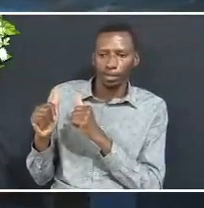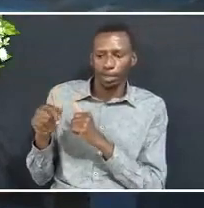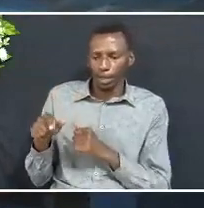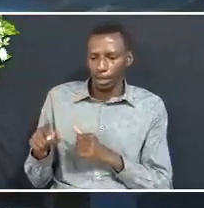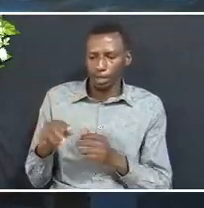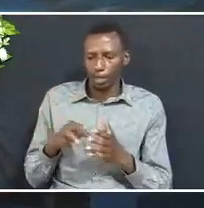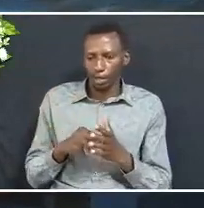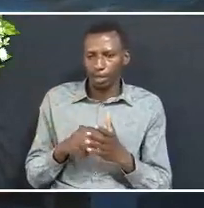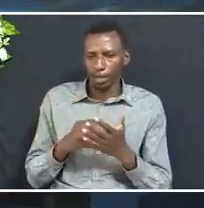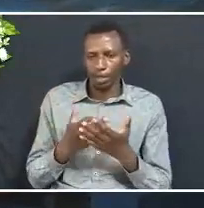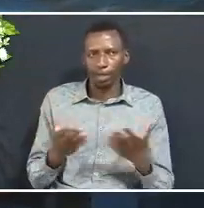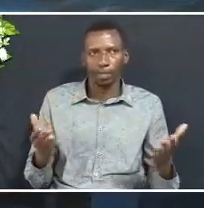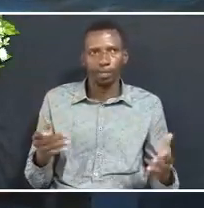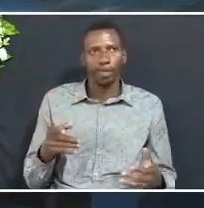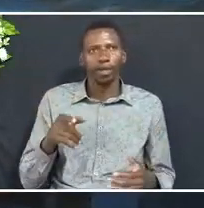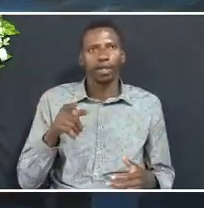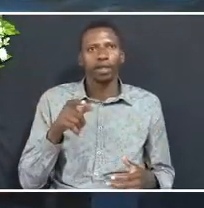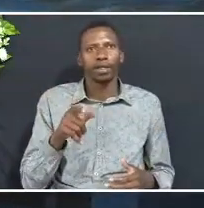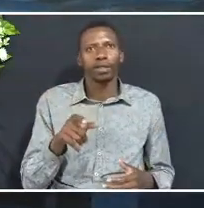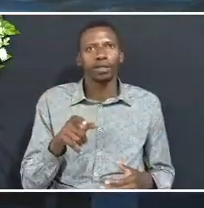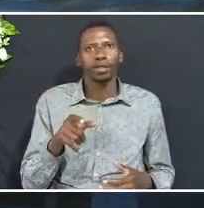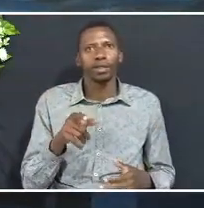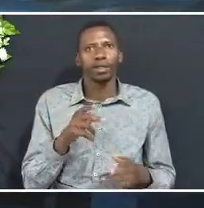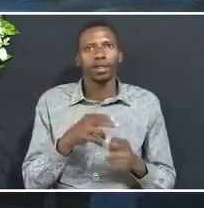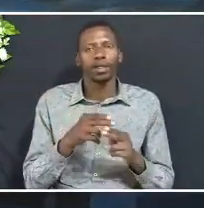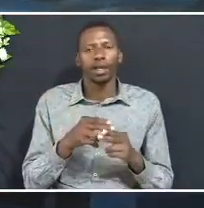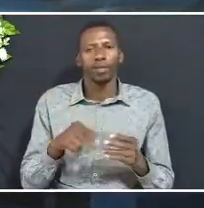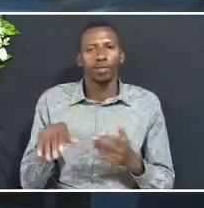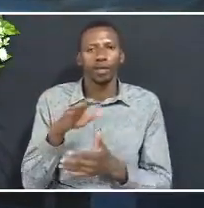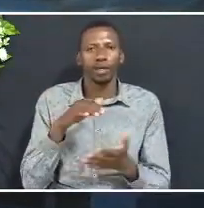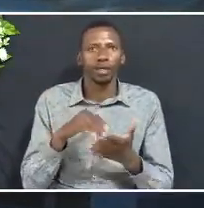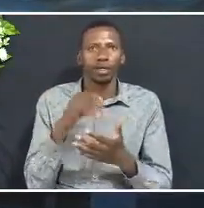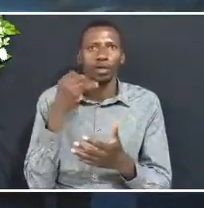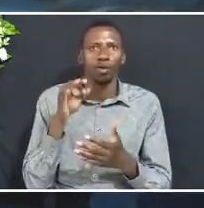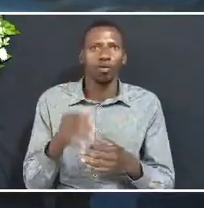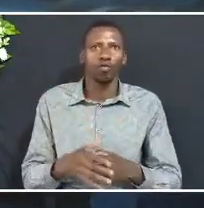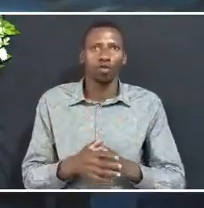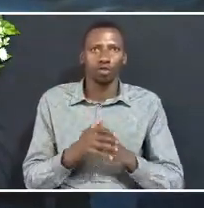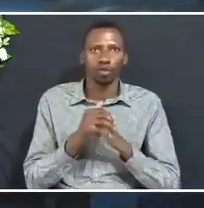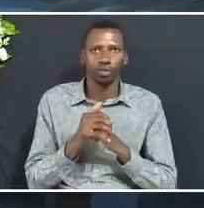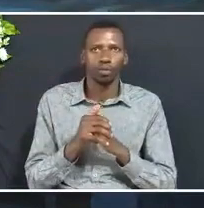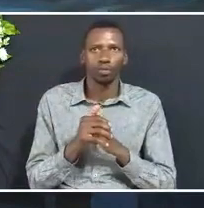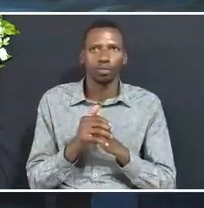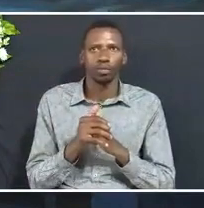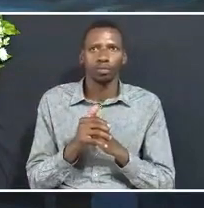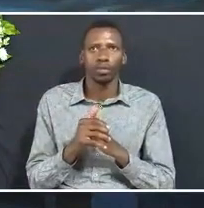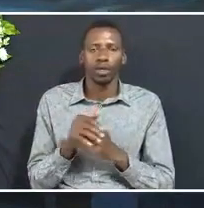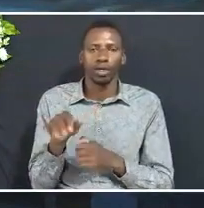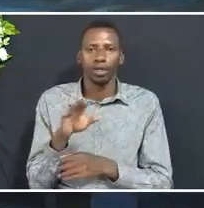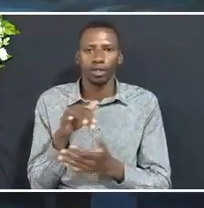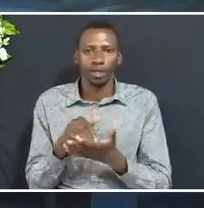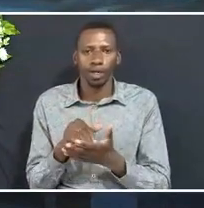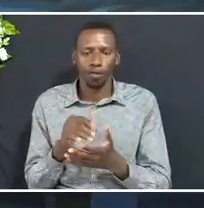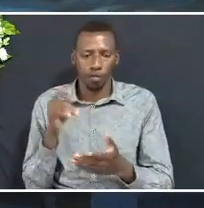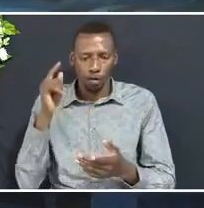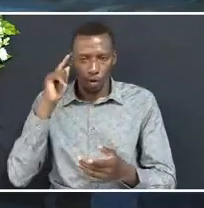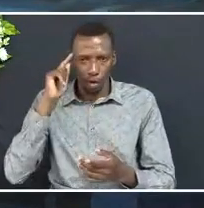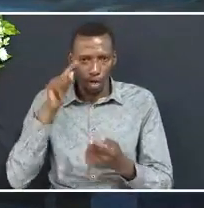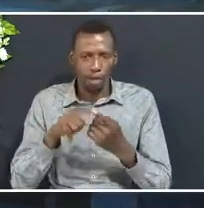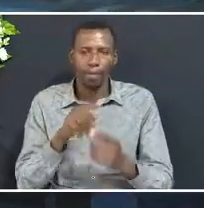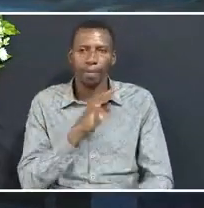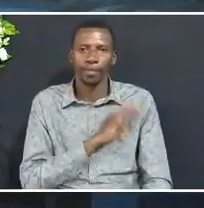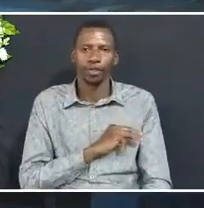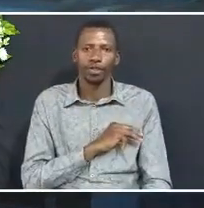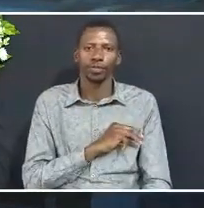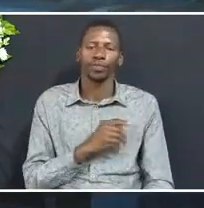something. The center of worship, a center of mission orientation. Any